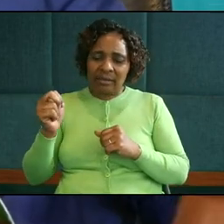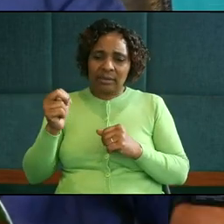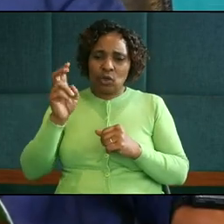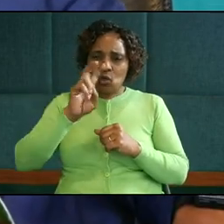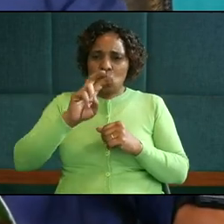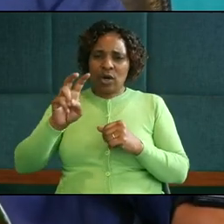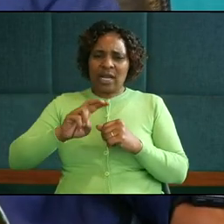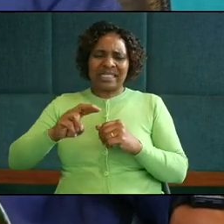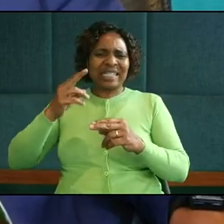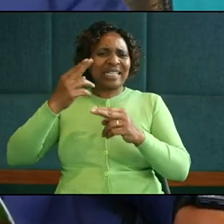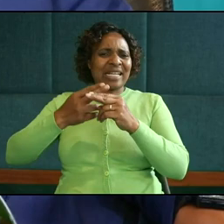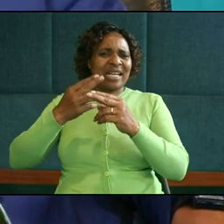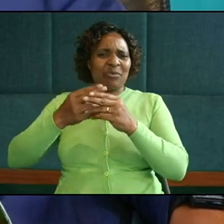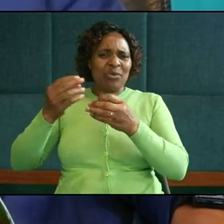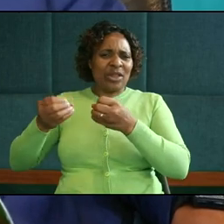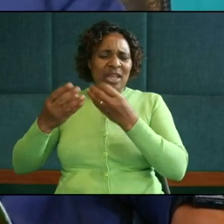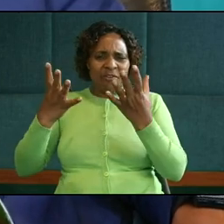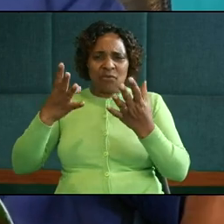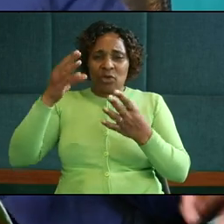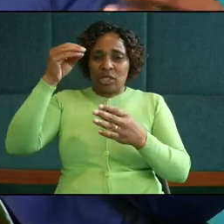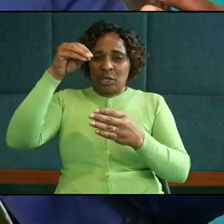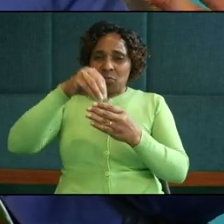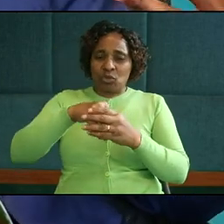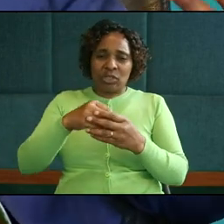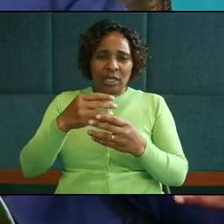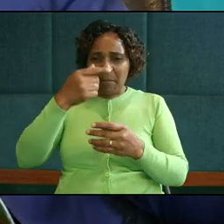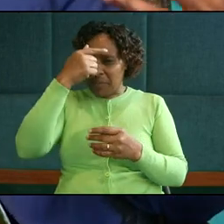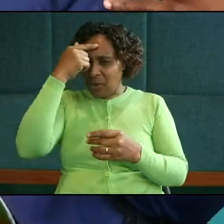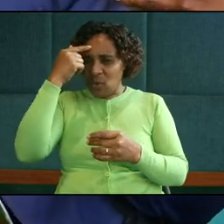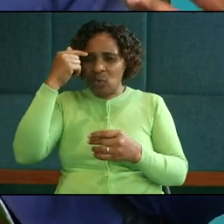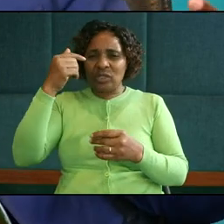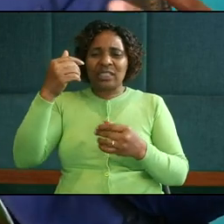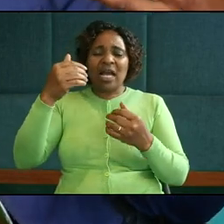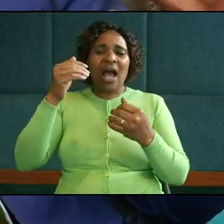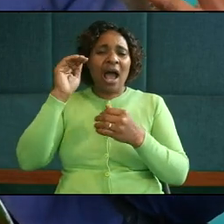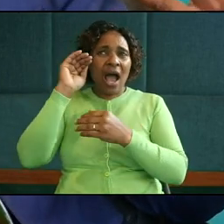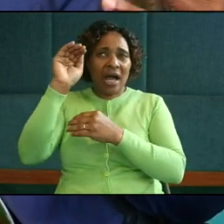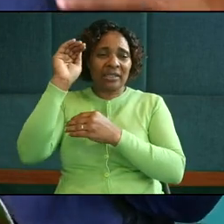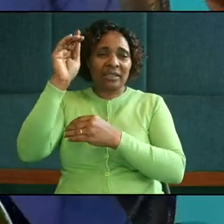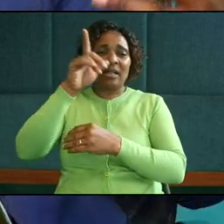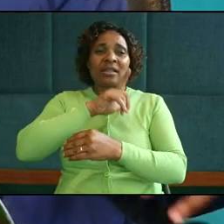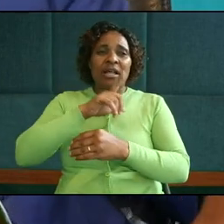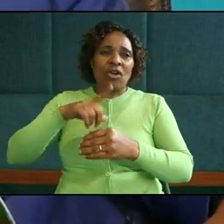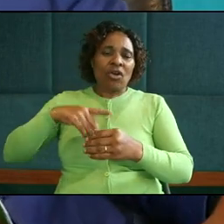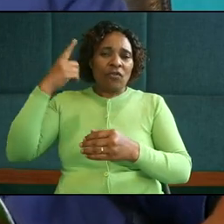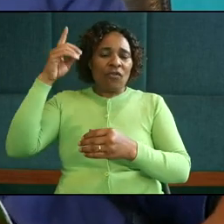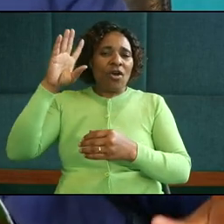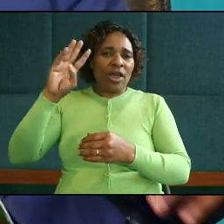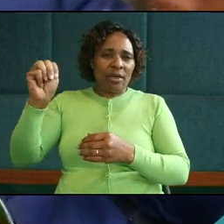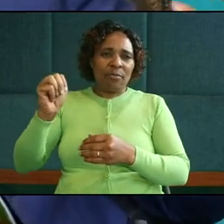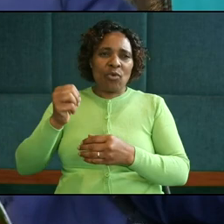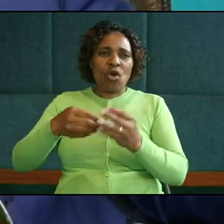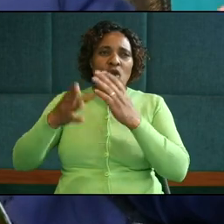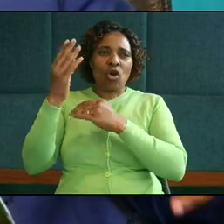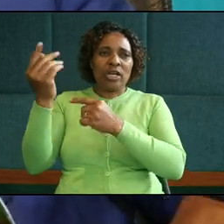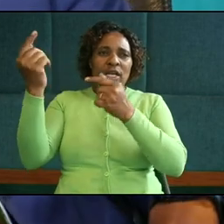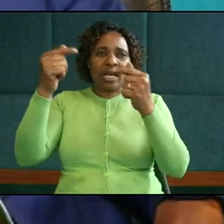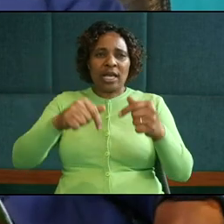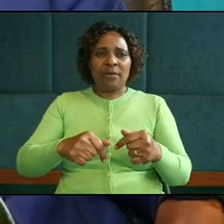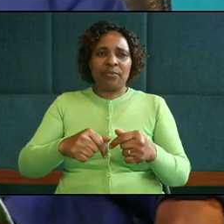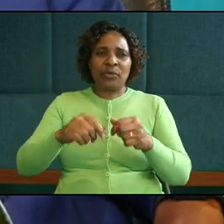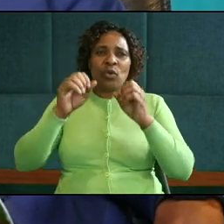the name that she gives him, as you rightly put it. He says, "Because I asked the Lord for him." And God came through, and he was able to